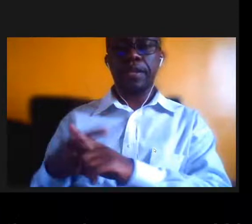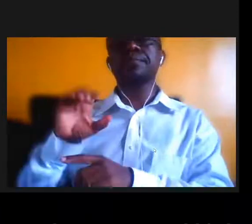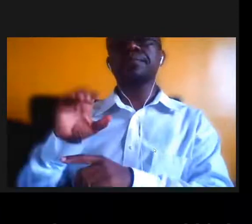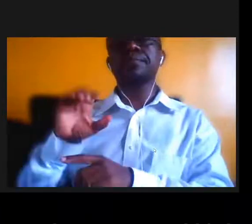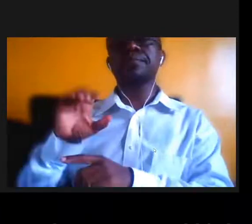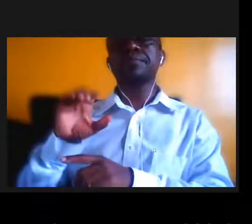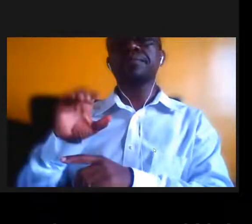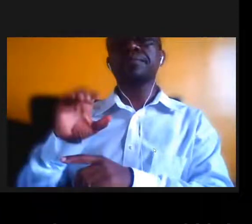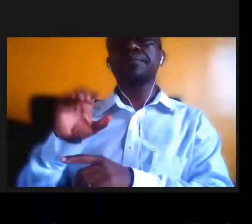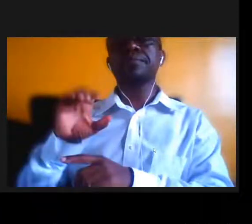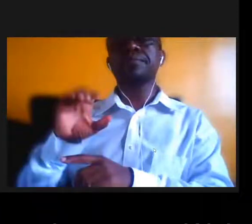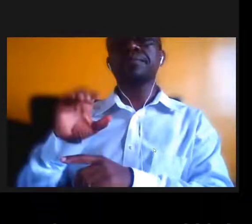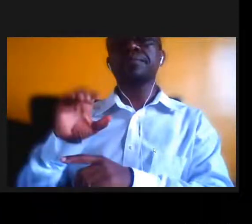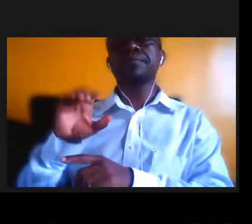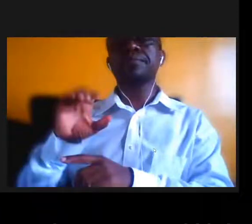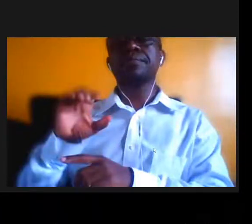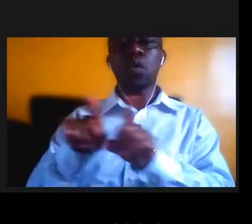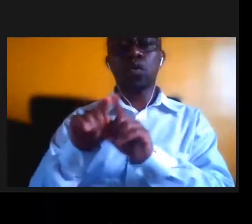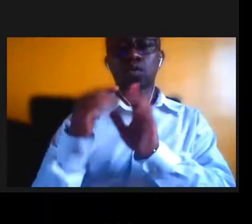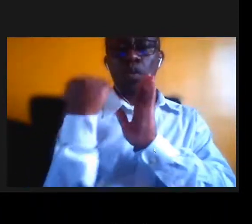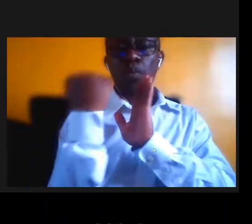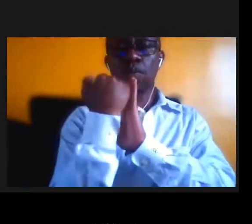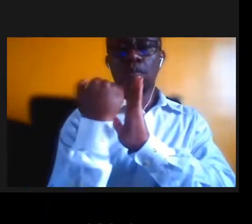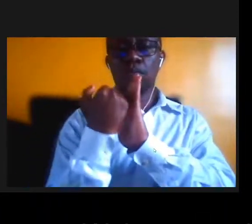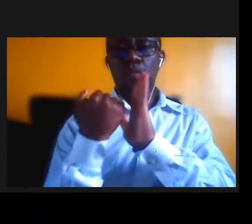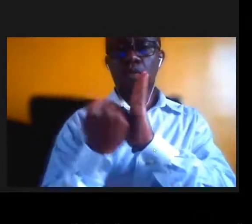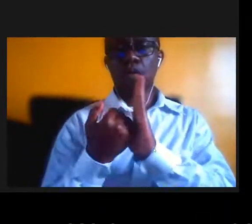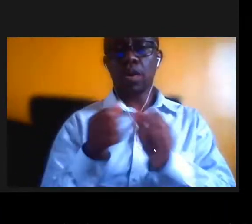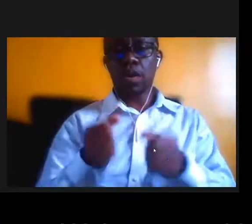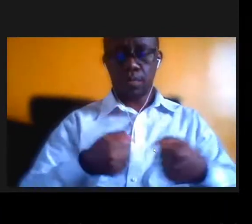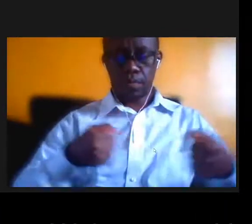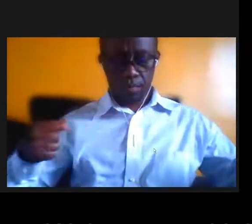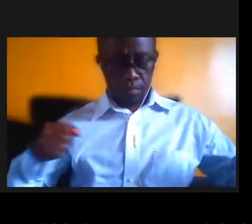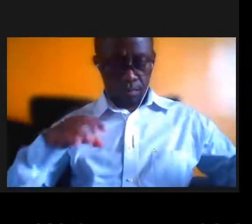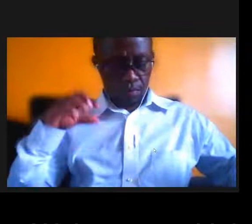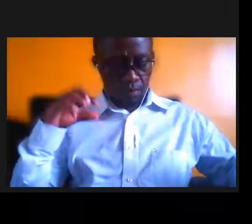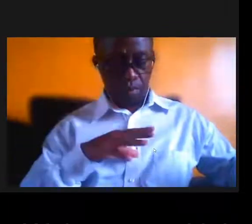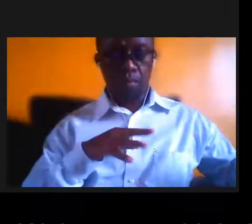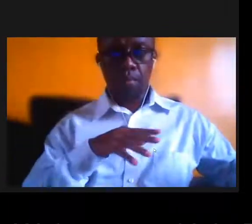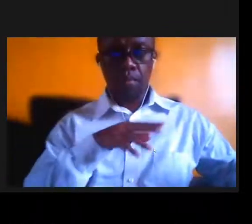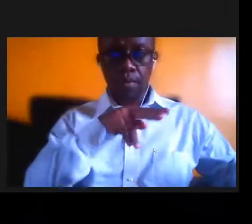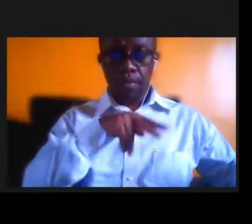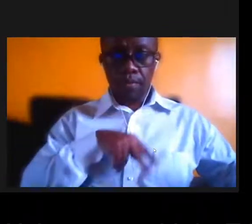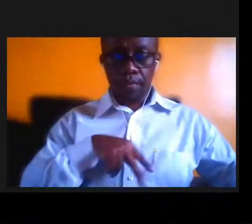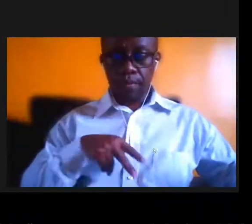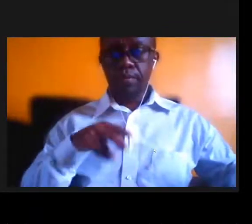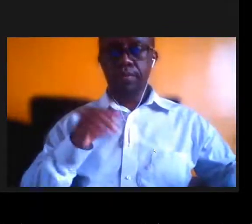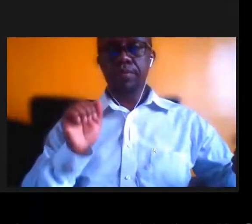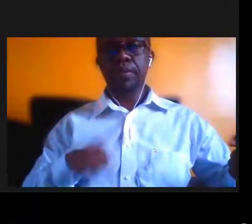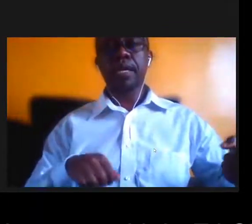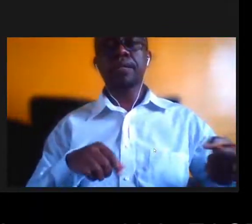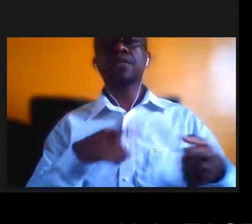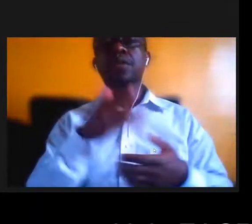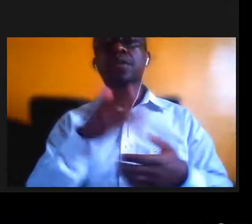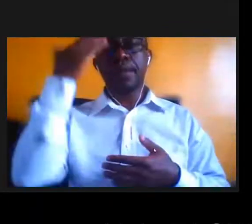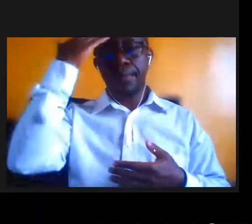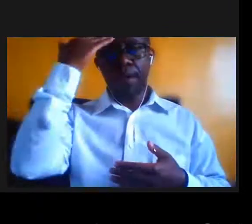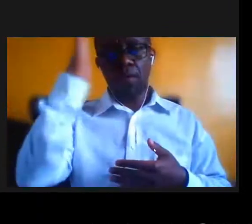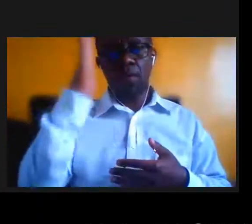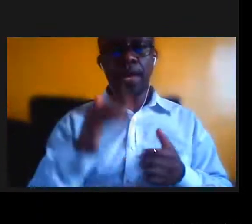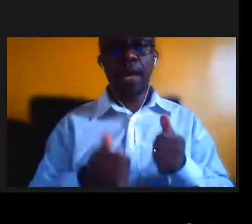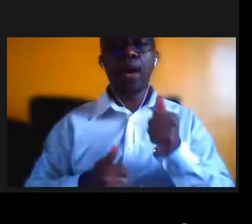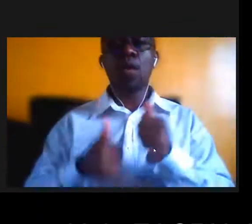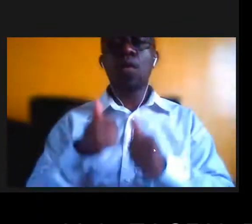are published every week. Children should know at which course they have